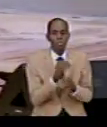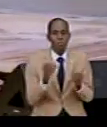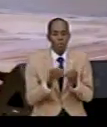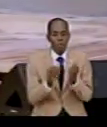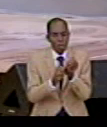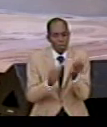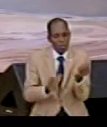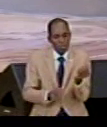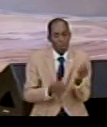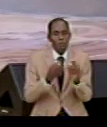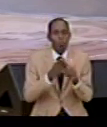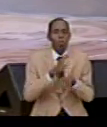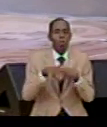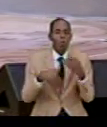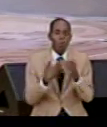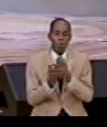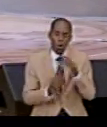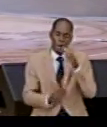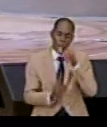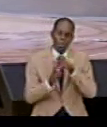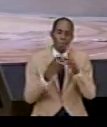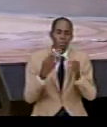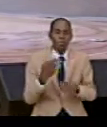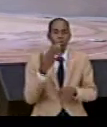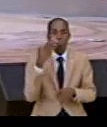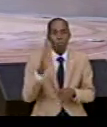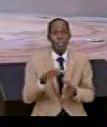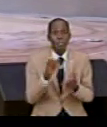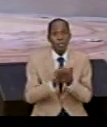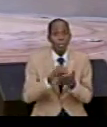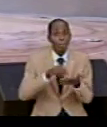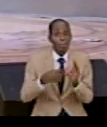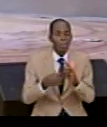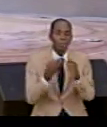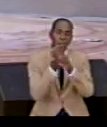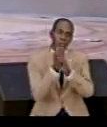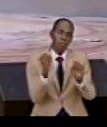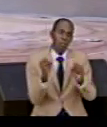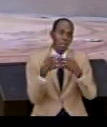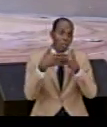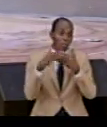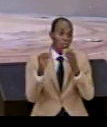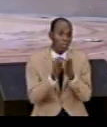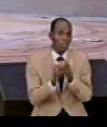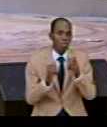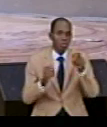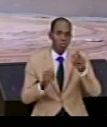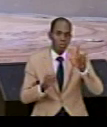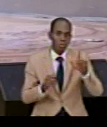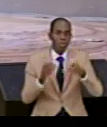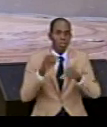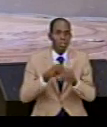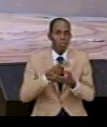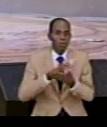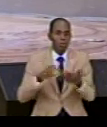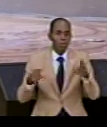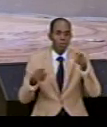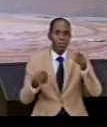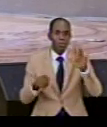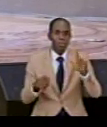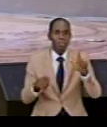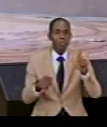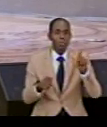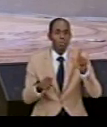appearance of evil. That's salvation. After that, verse 23. In verse 23, and the